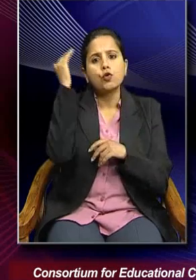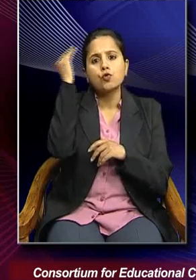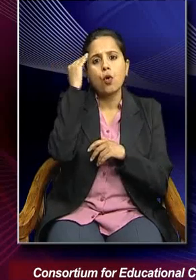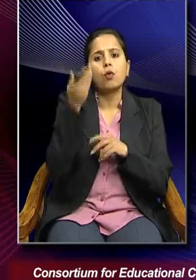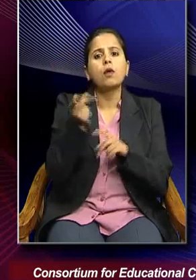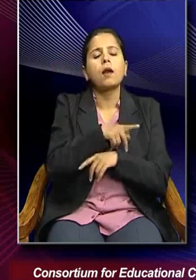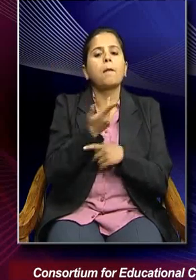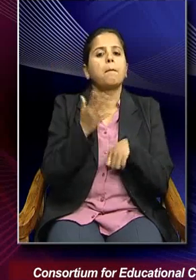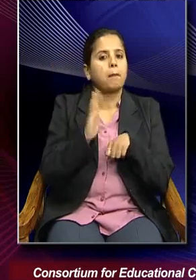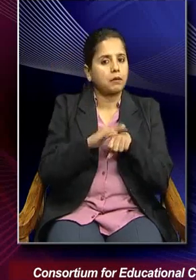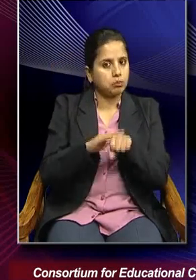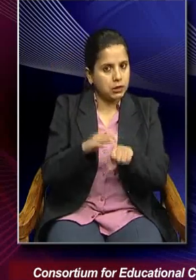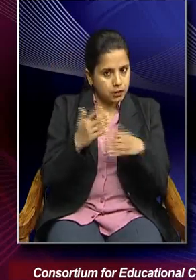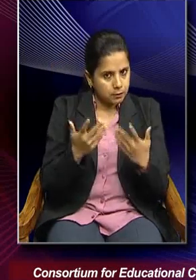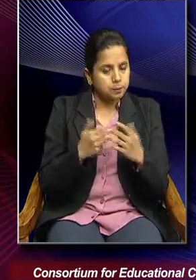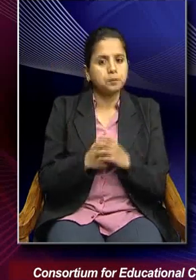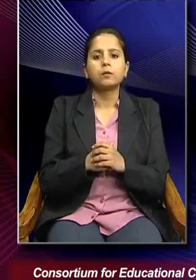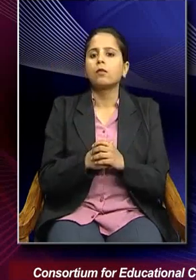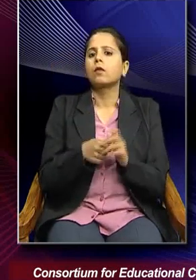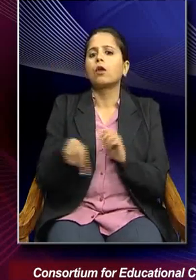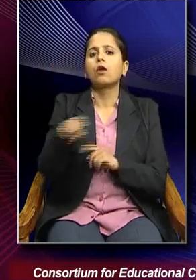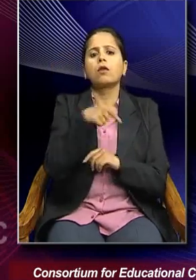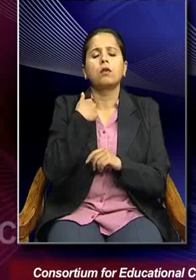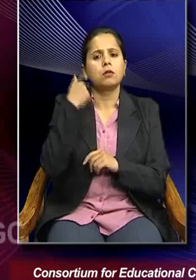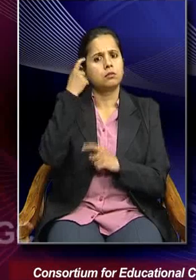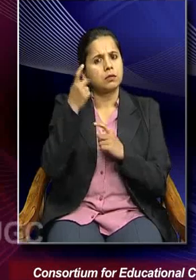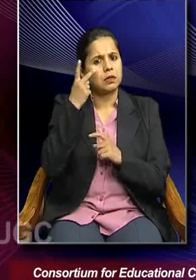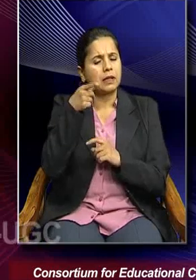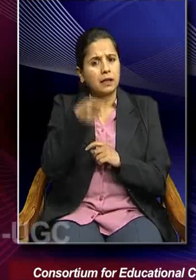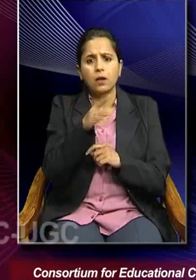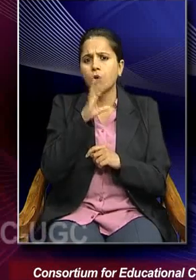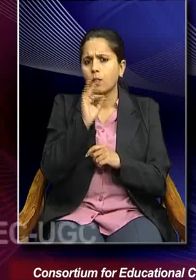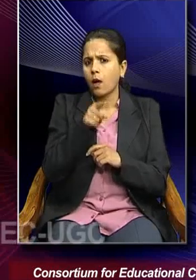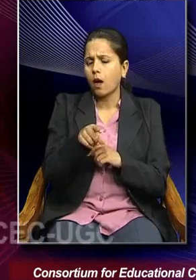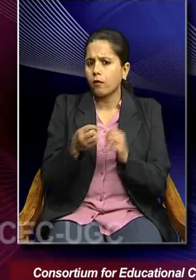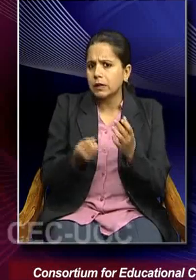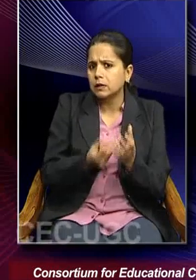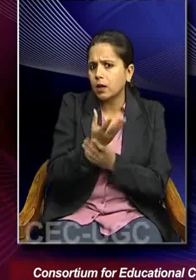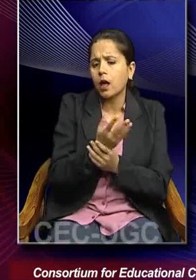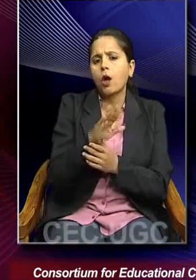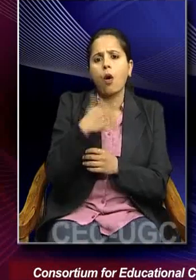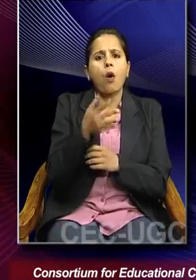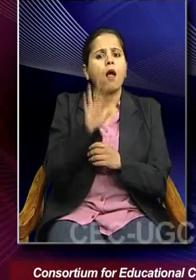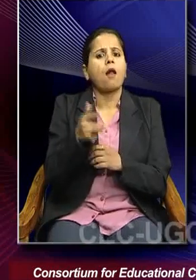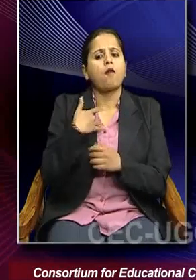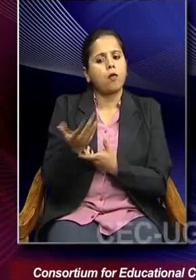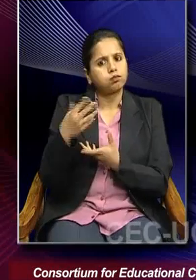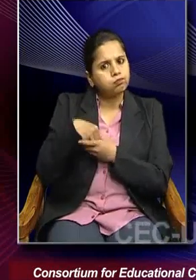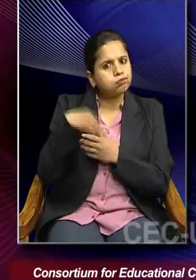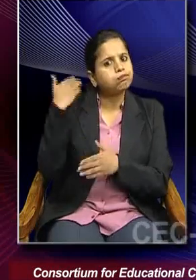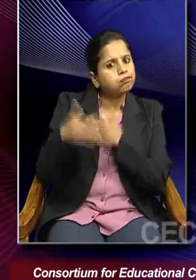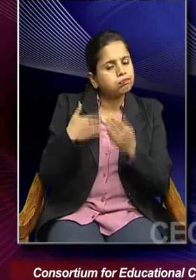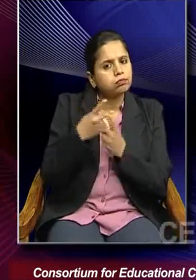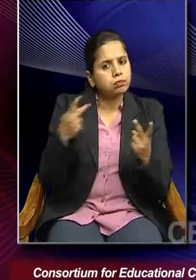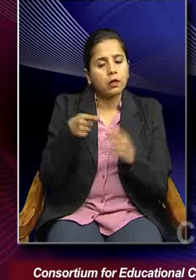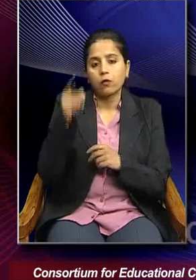from experience to the notion that it is innate or a priori.